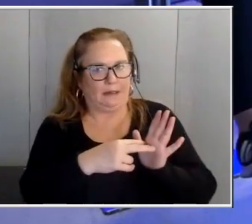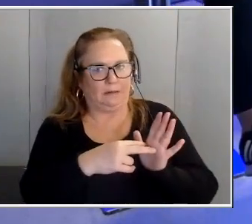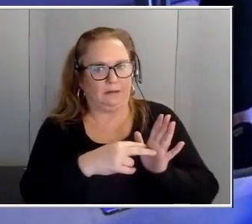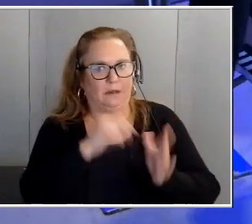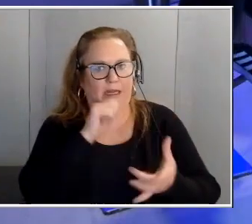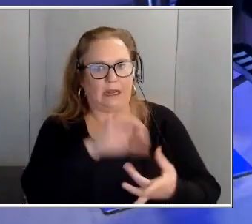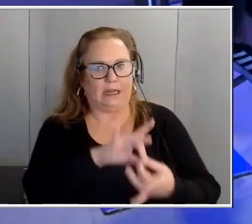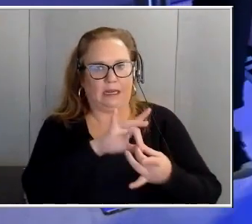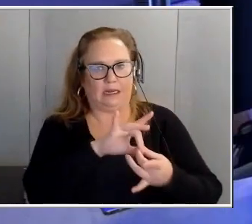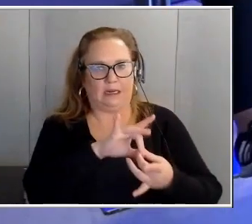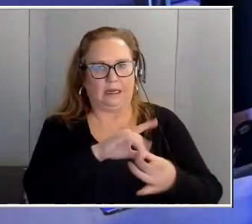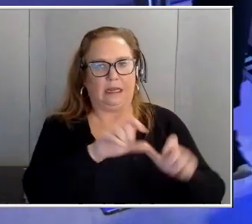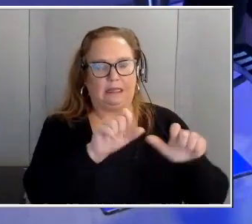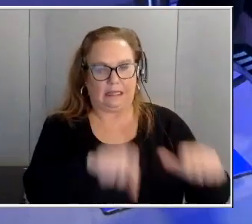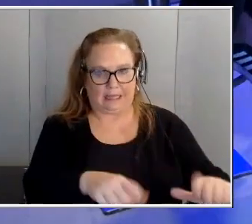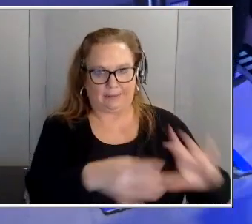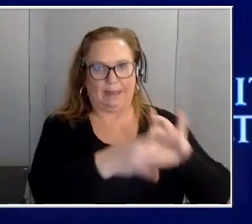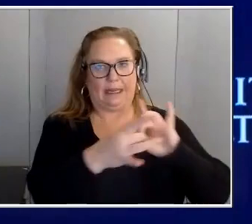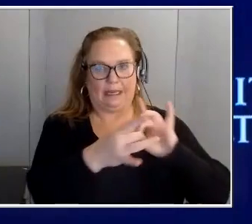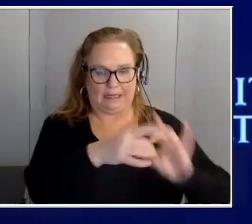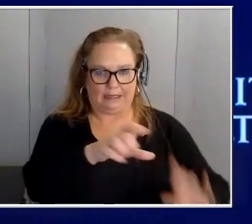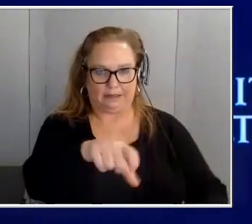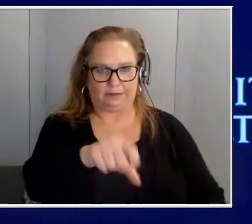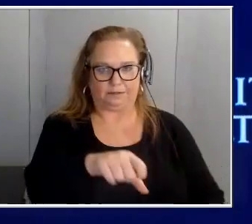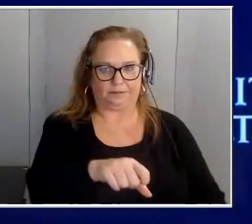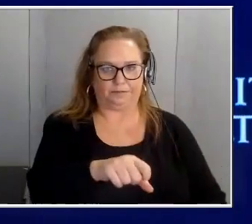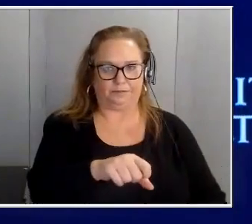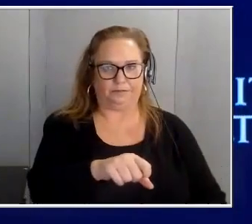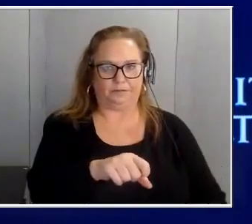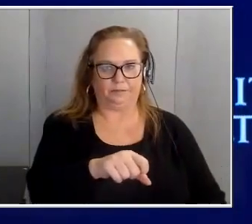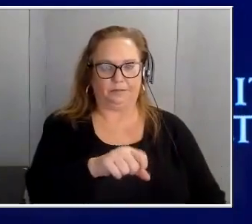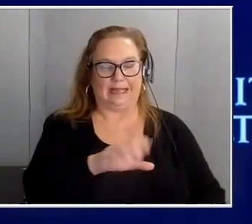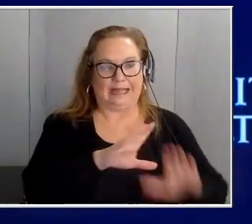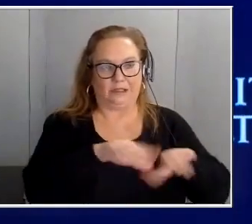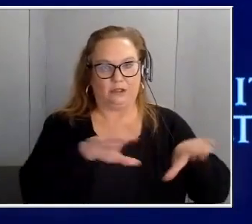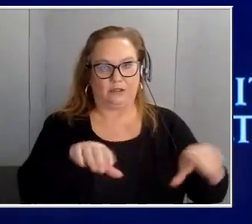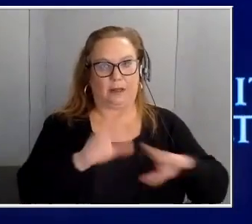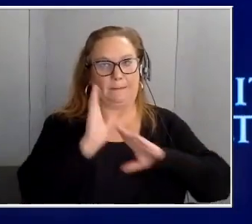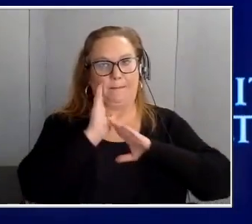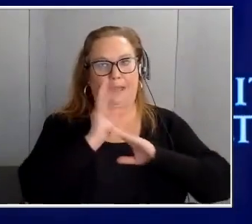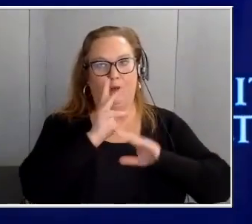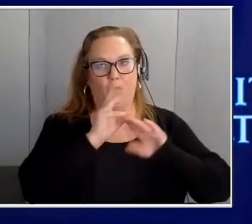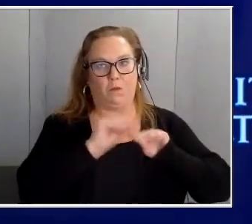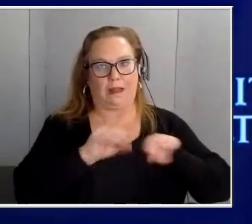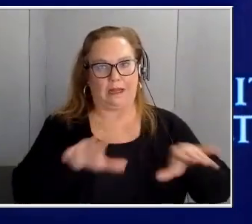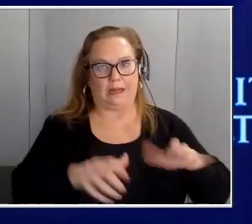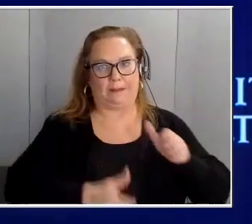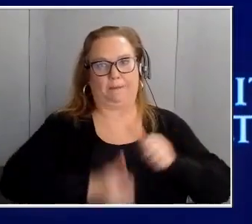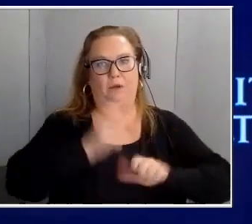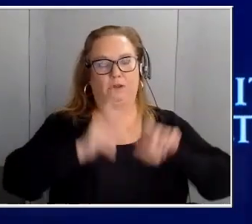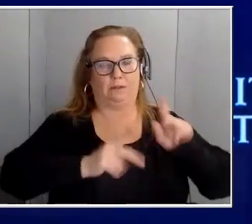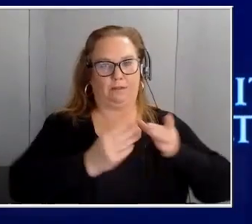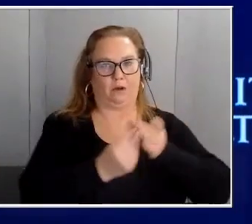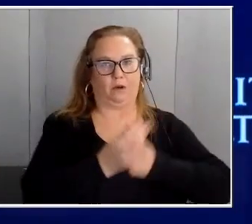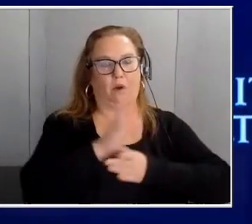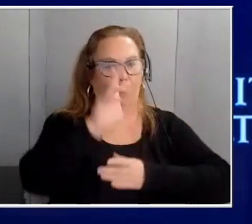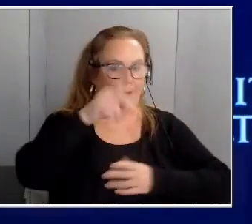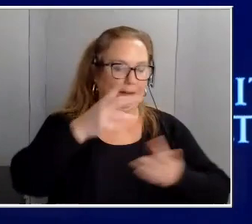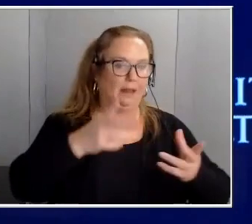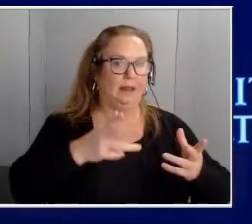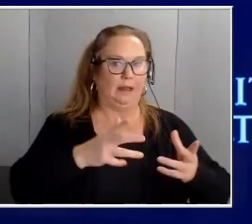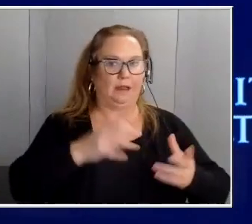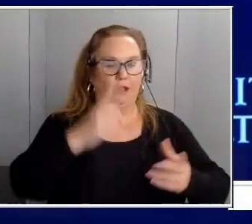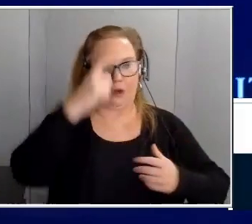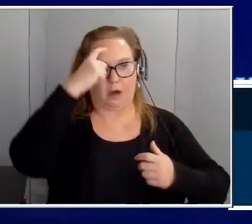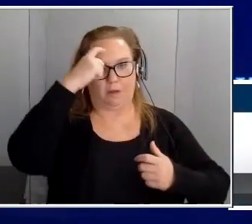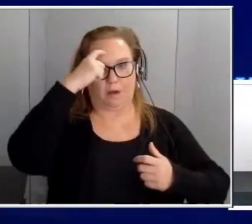connected at all? They can be connected, and so particularly as a child, bedwetting, luckily most people grow out of it. And a lot of times it's that your brain is